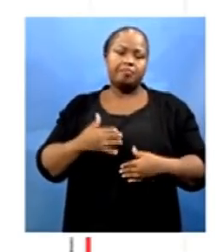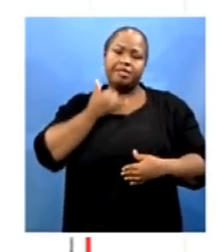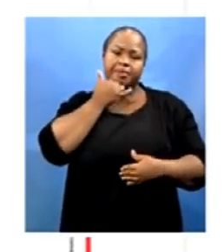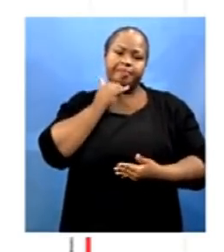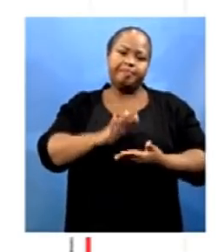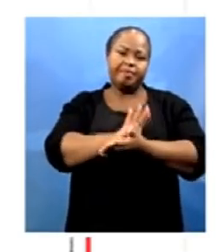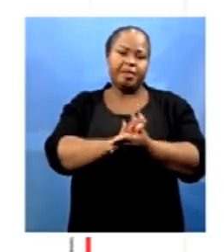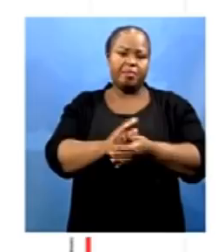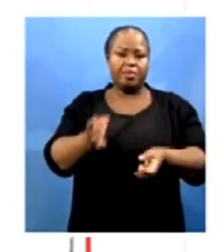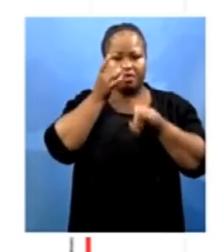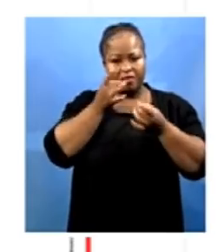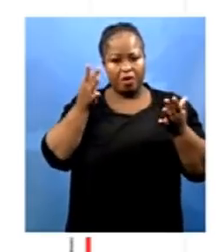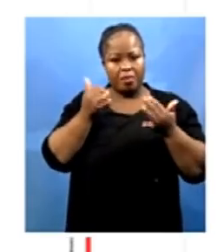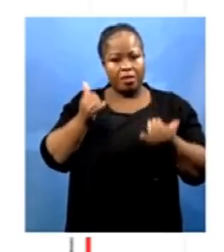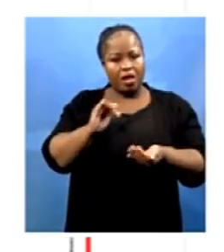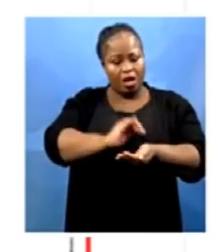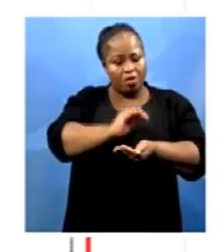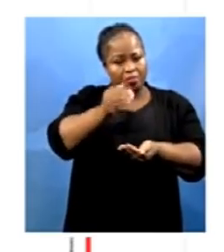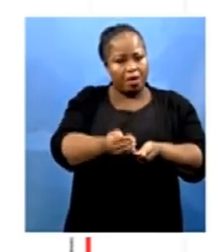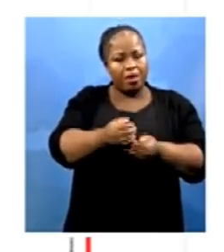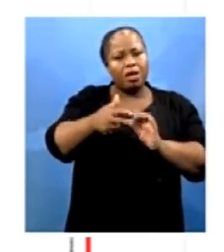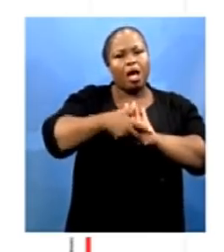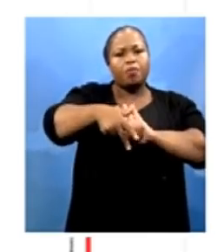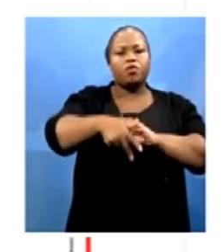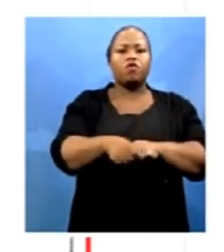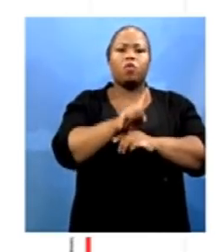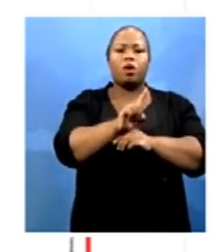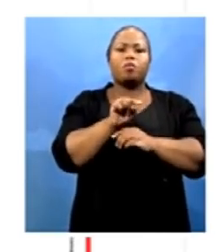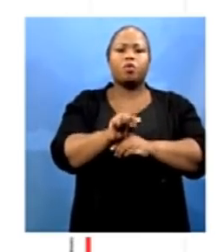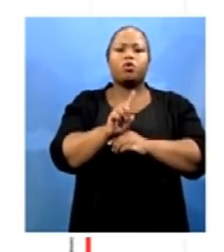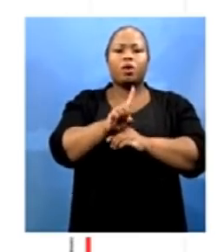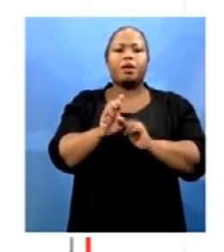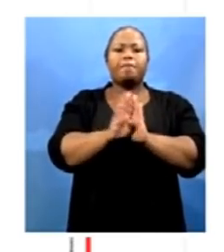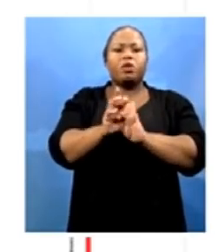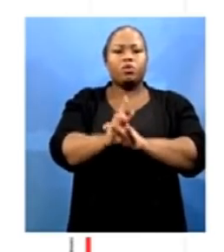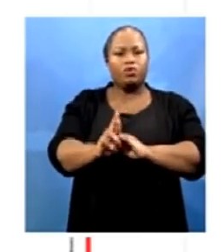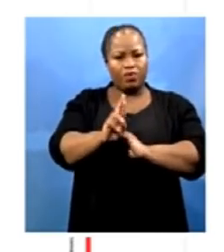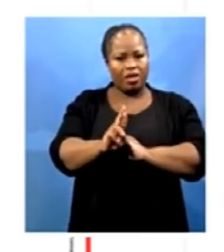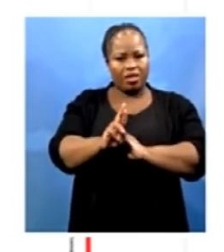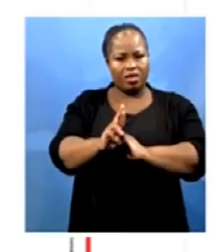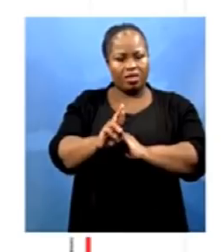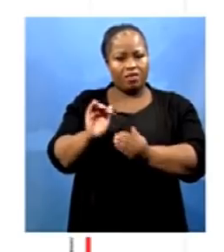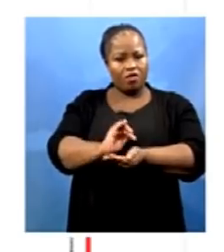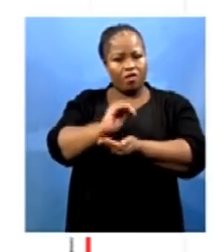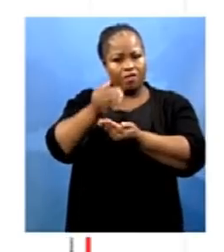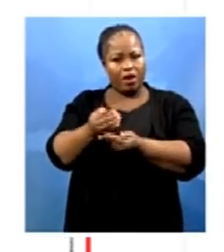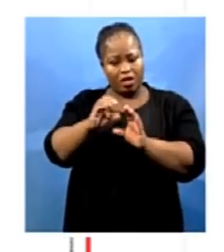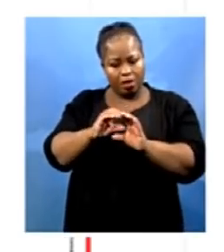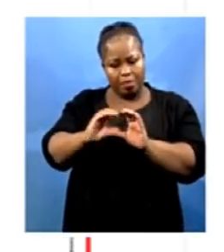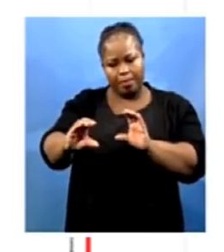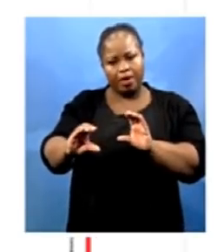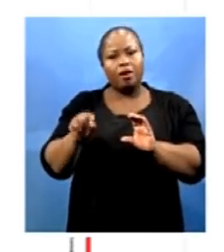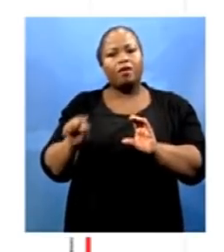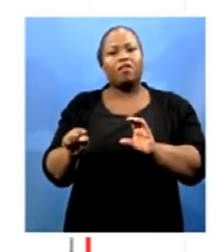massive $1.1 billion in funding for the health sector. This is focused largely on the